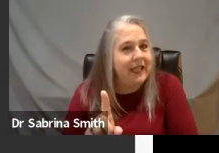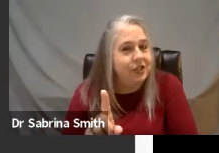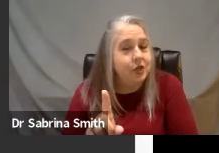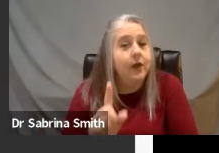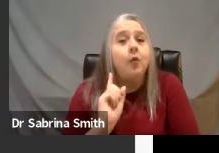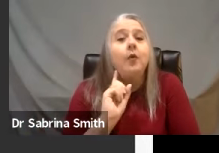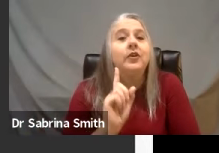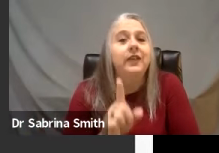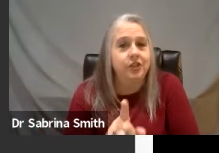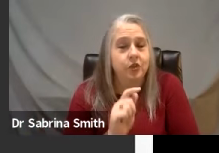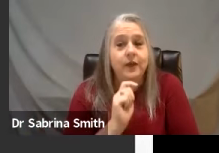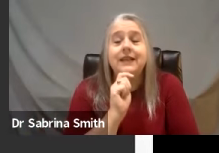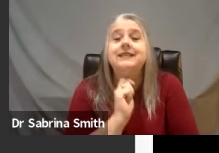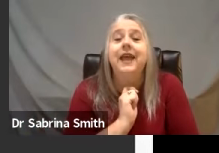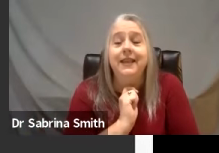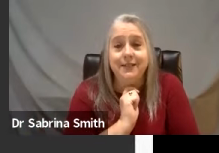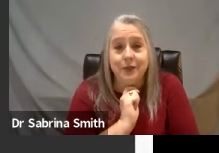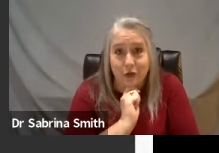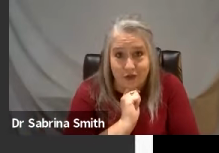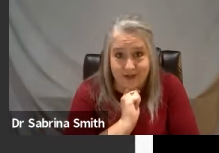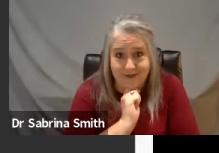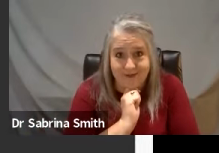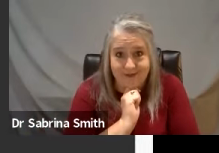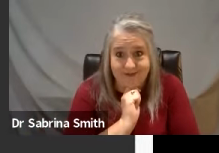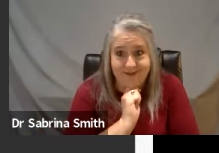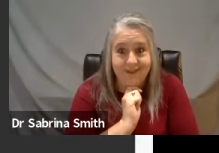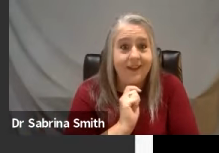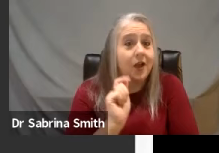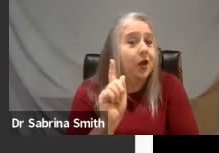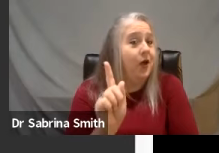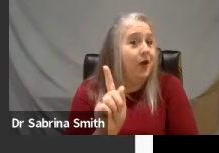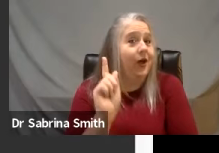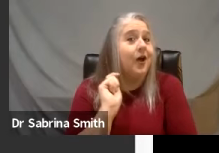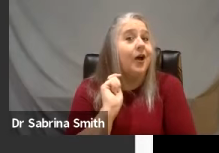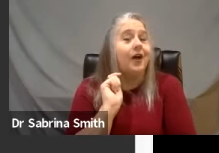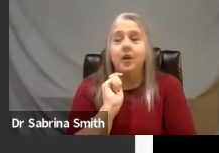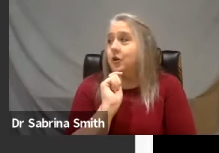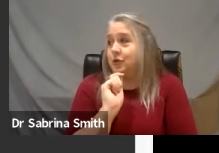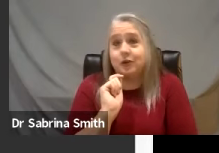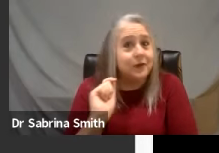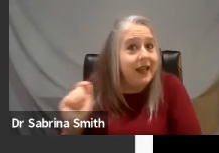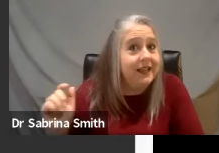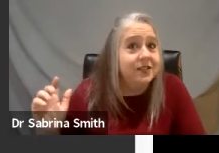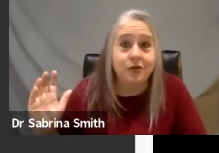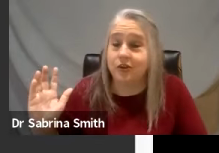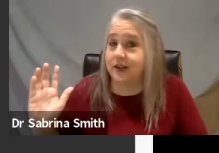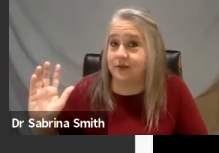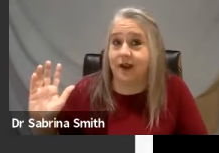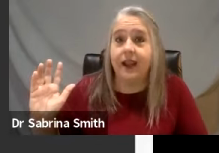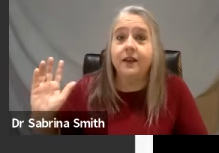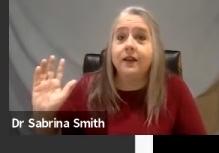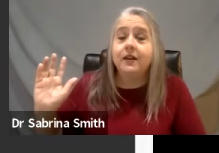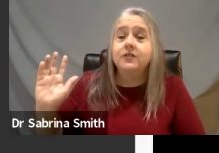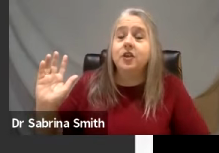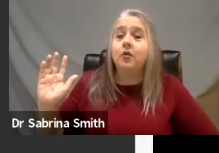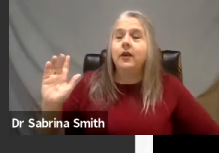necessarily get you. What will get you is eggy soldiers. Ha ha! Who knows what an eggy soldier is,